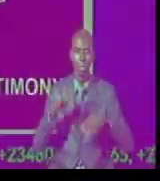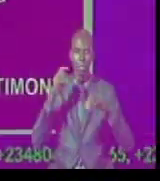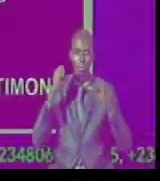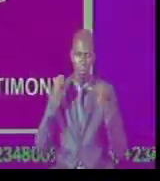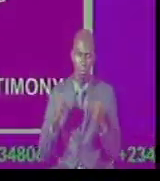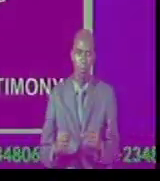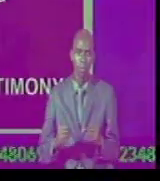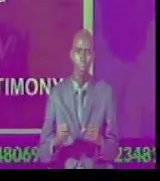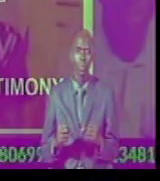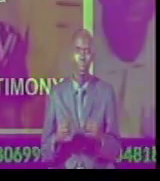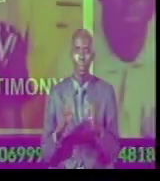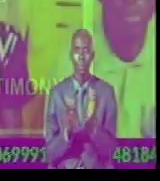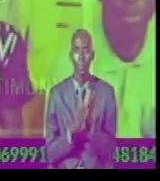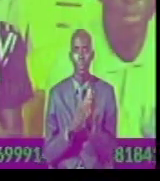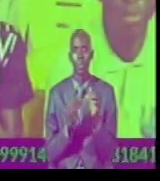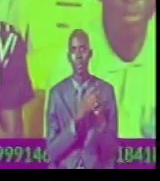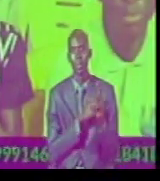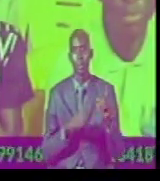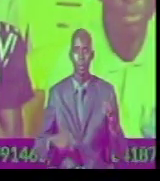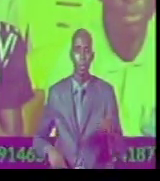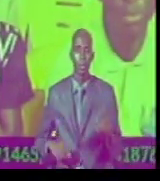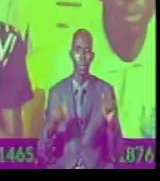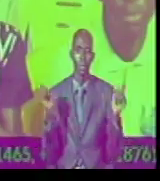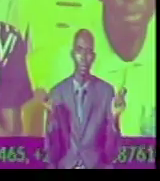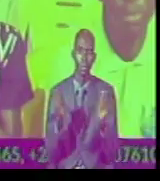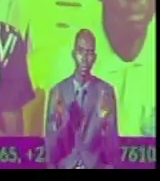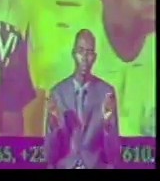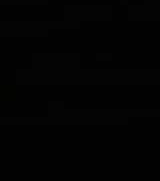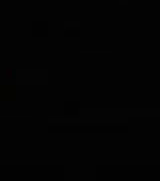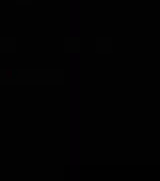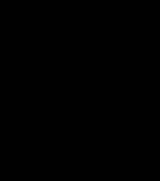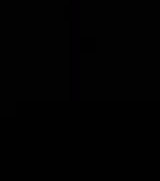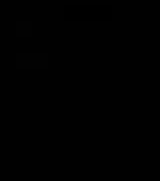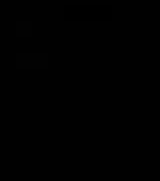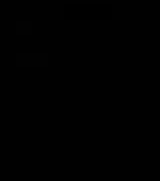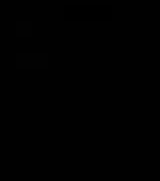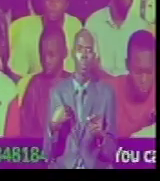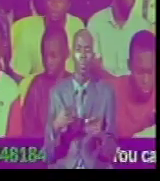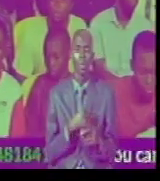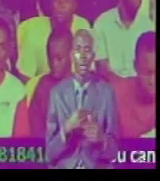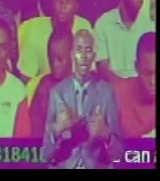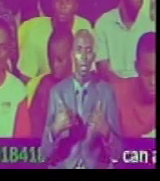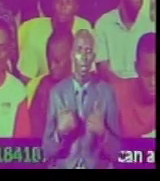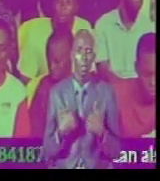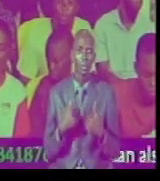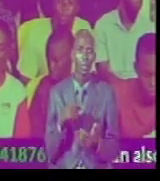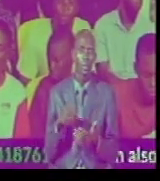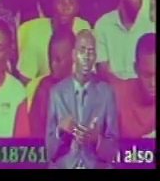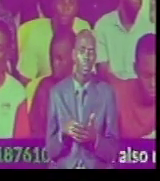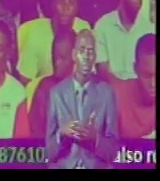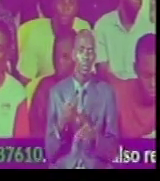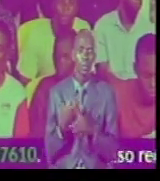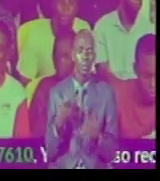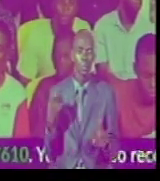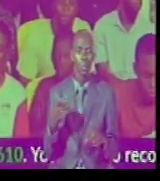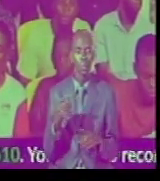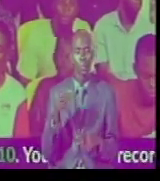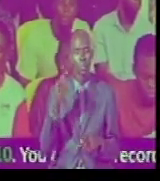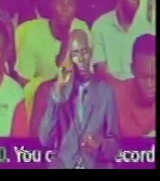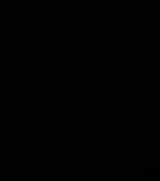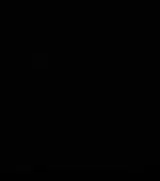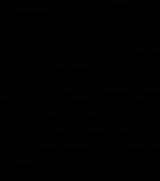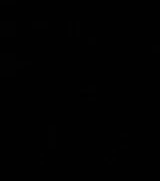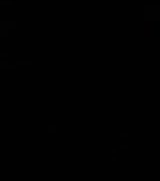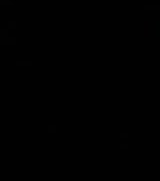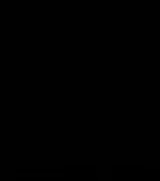strength. Praise the Lord. And now we have this coming from Bro Moses Ogeodo from Deeper